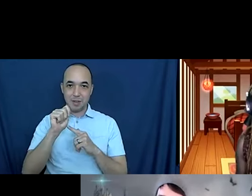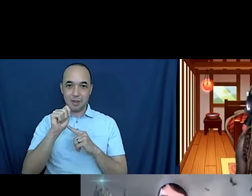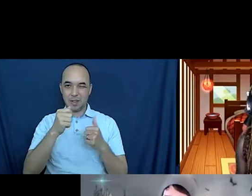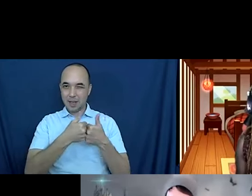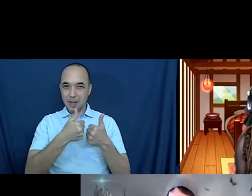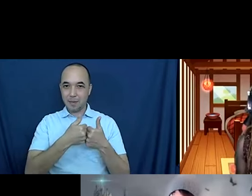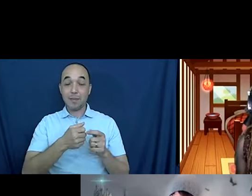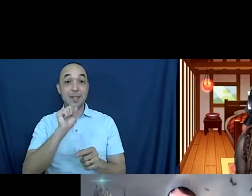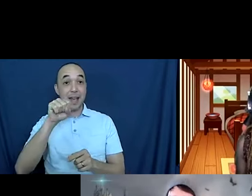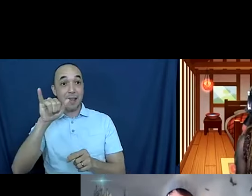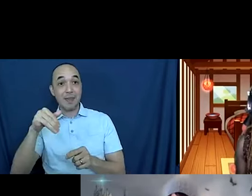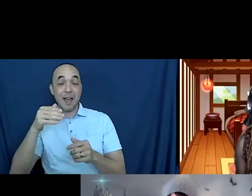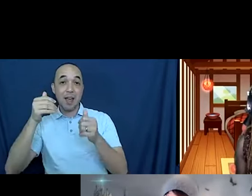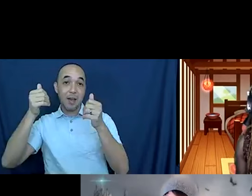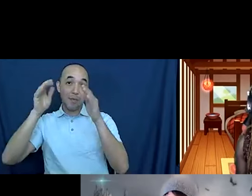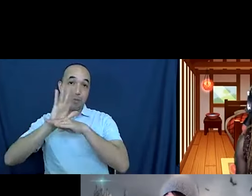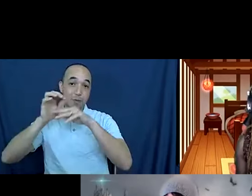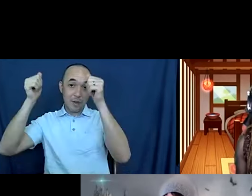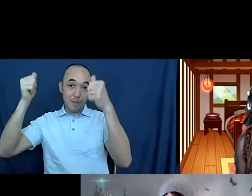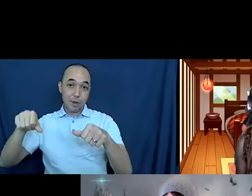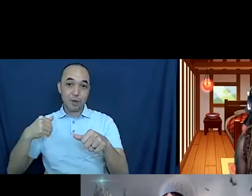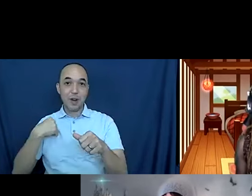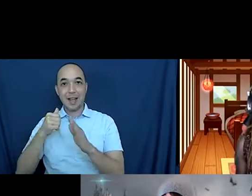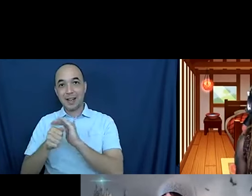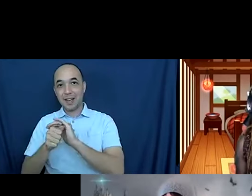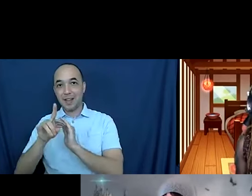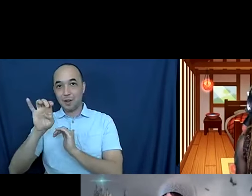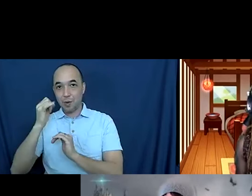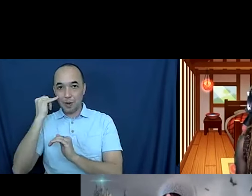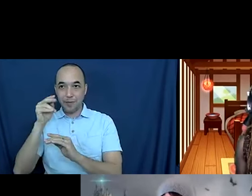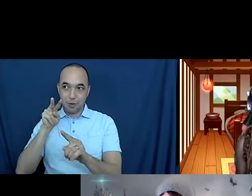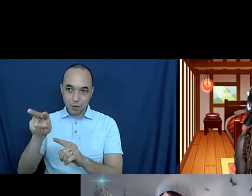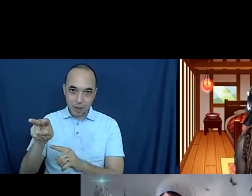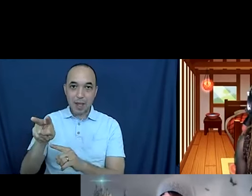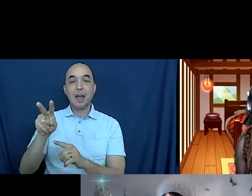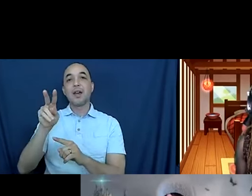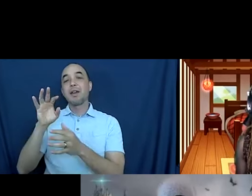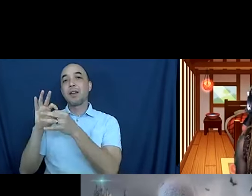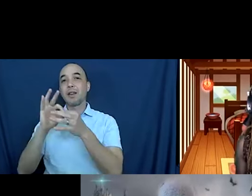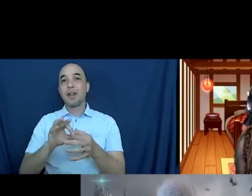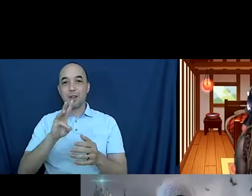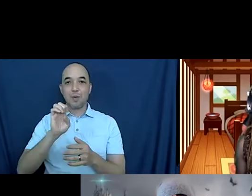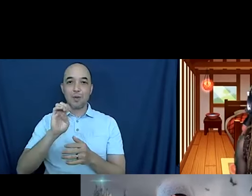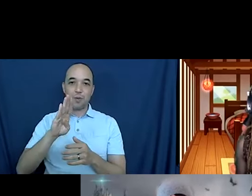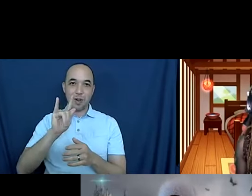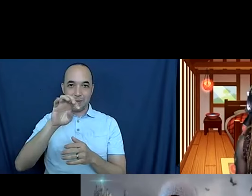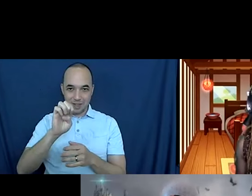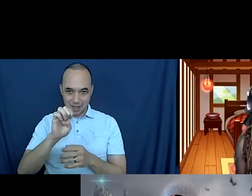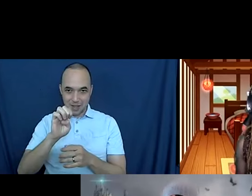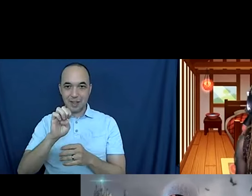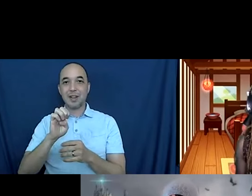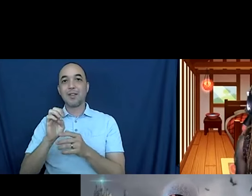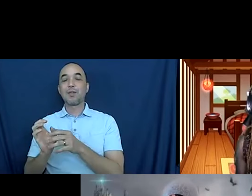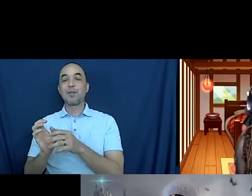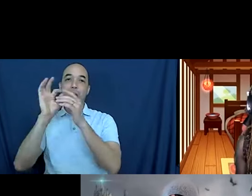a hidden code, which if you could find that, it led you to a website, which led you down a rabbit hole. Right. ARGs take you into the real world